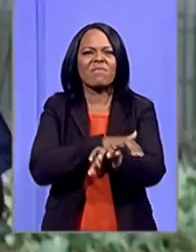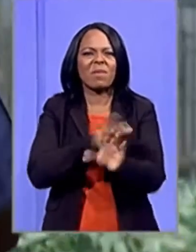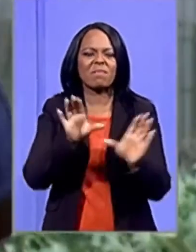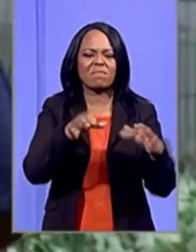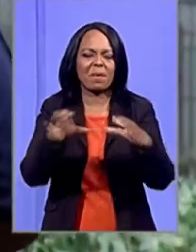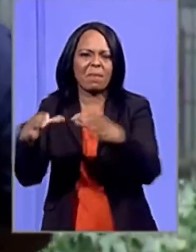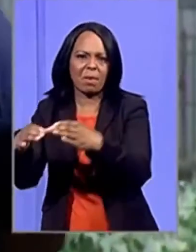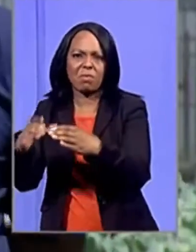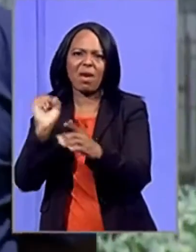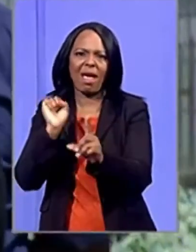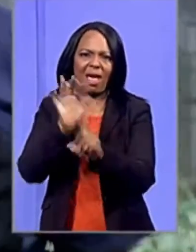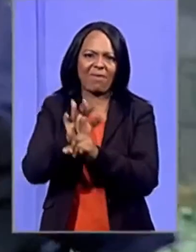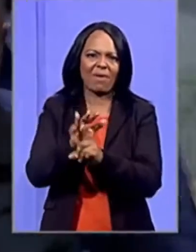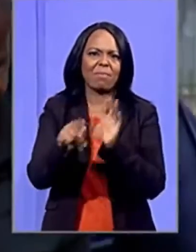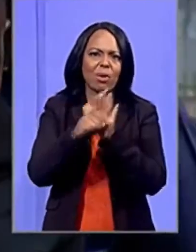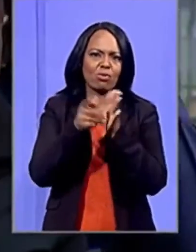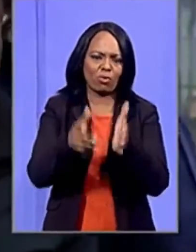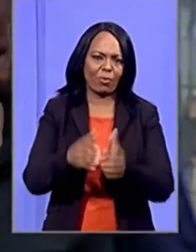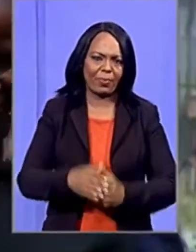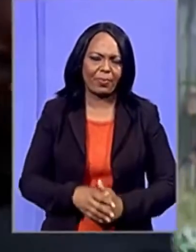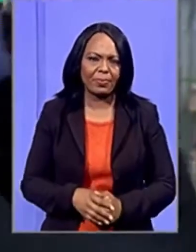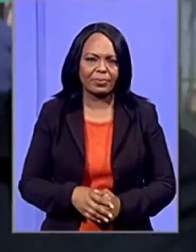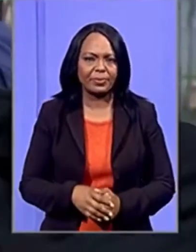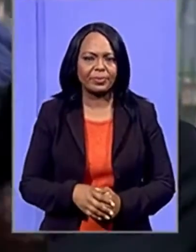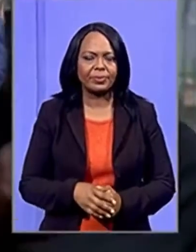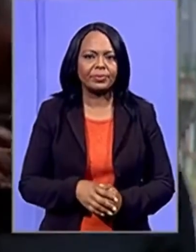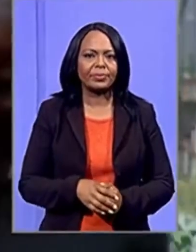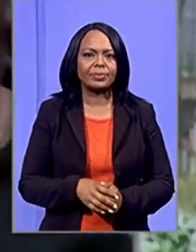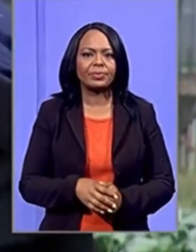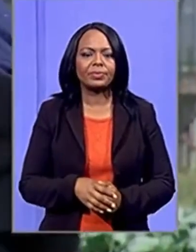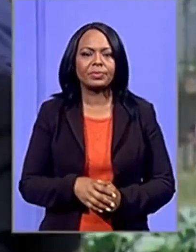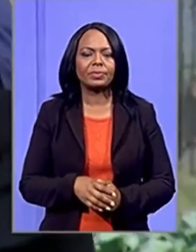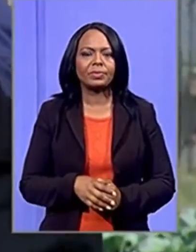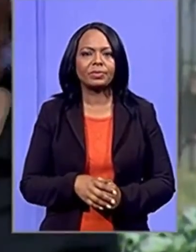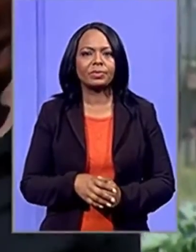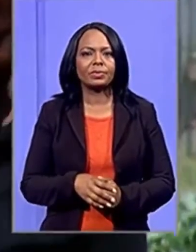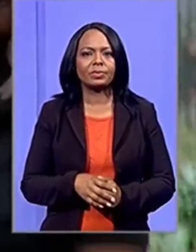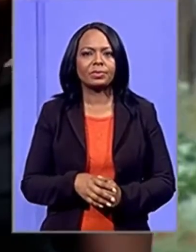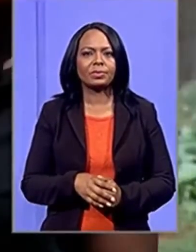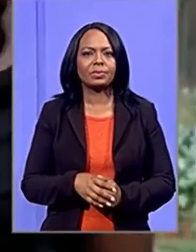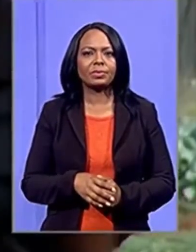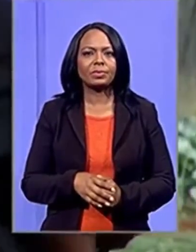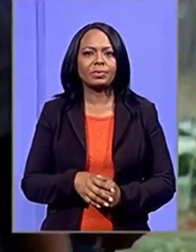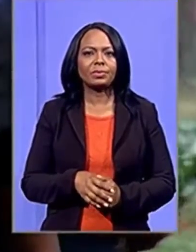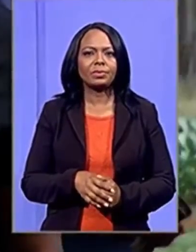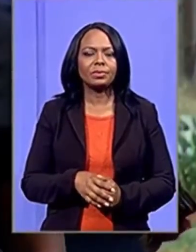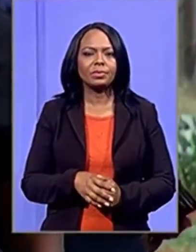balemirui ba ba amegileng. Sentle English, SABC News, Mahikeng.